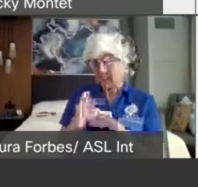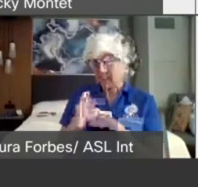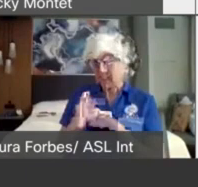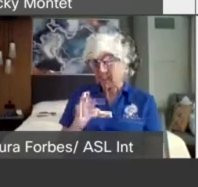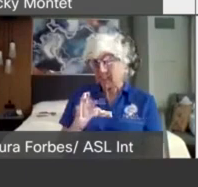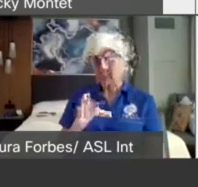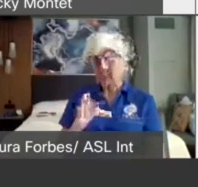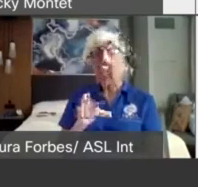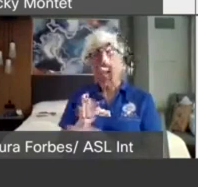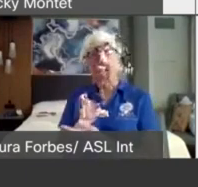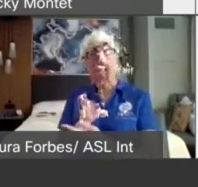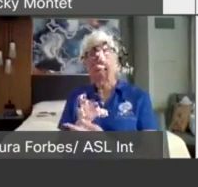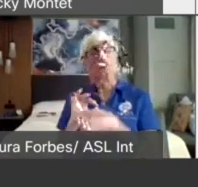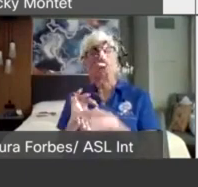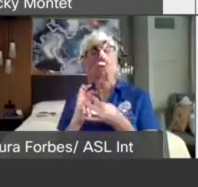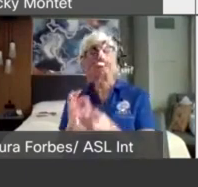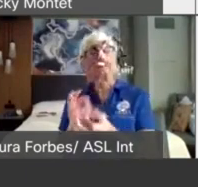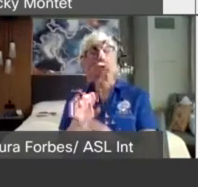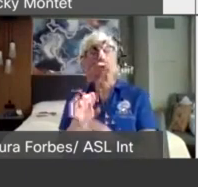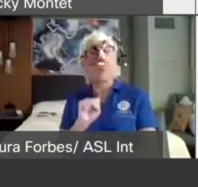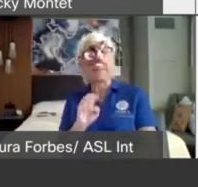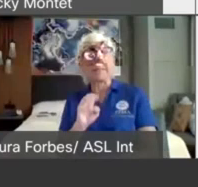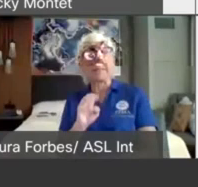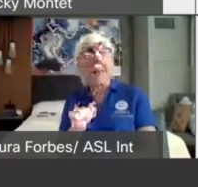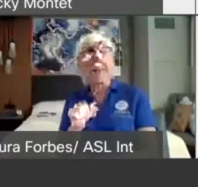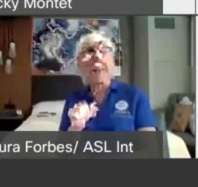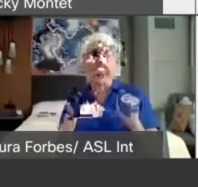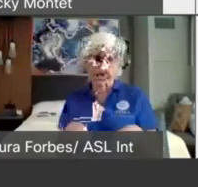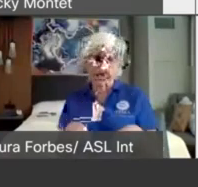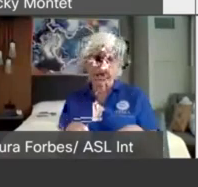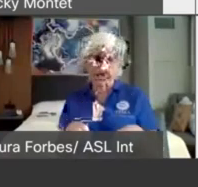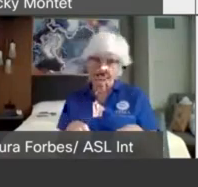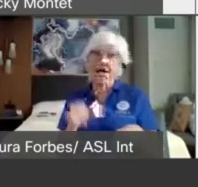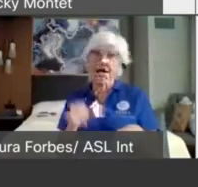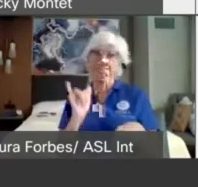SBA side, unequivocally. That's what we do. Okay, so go ahead,